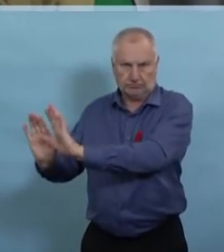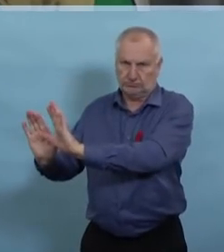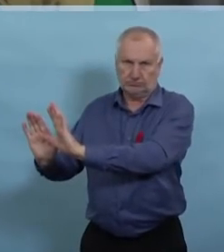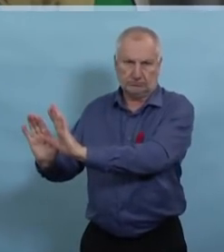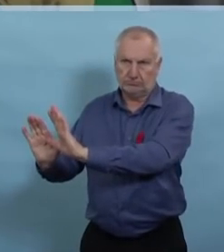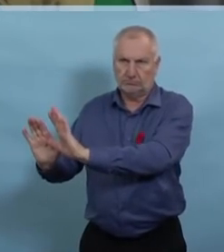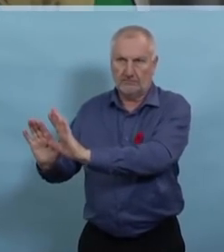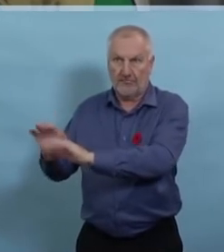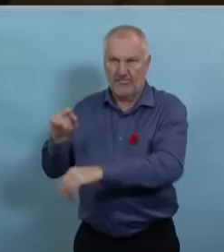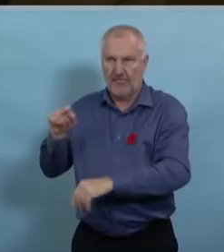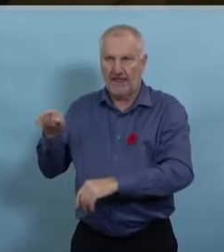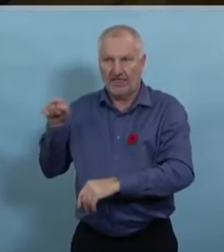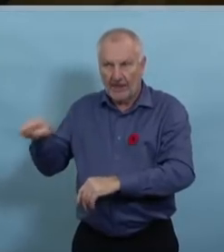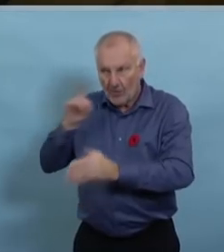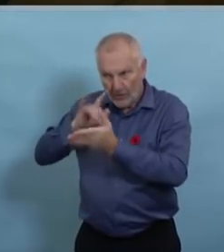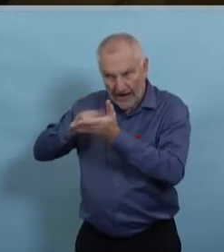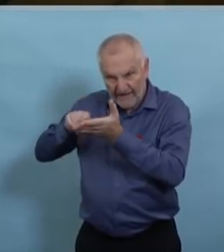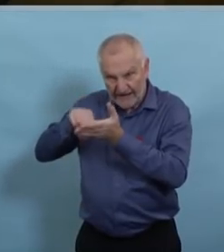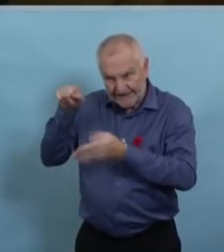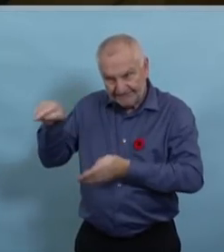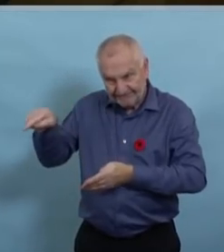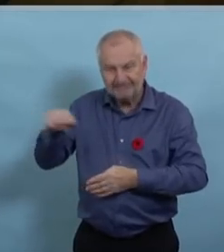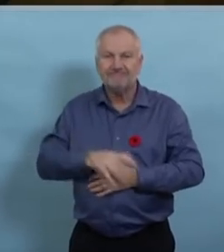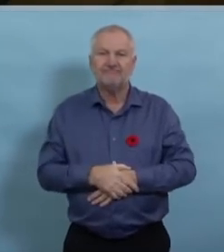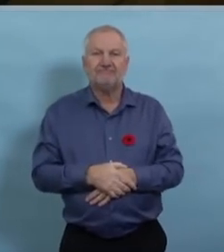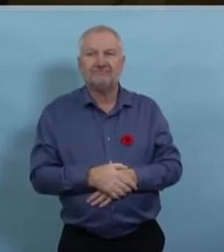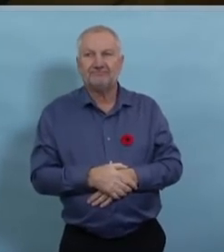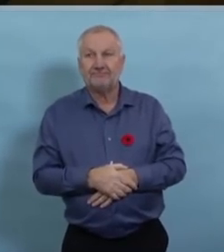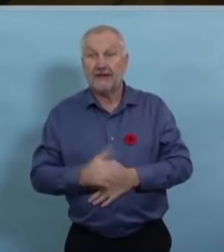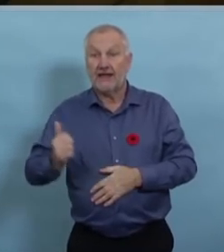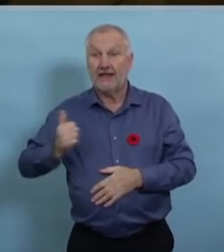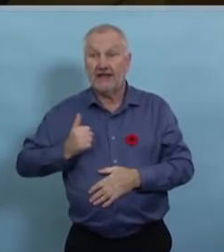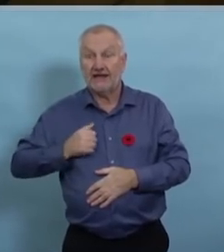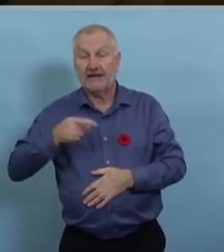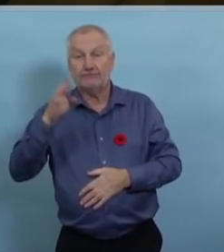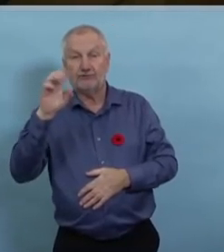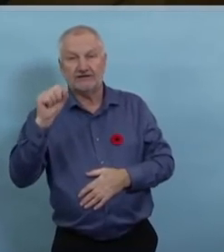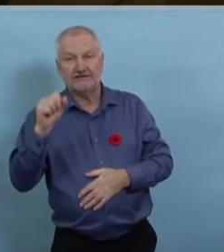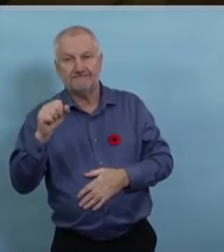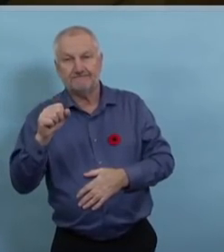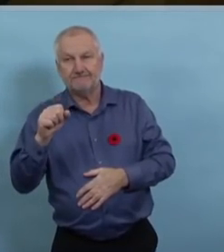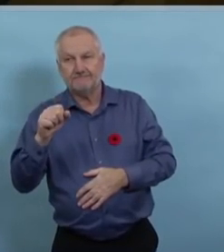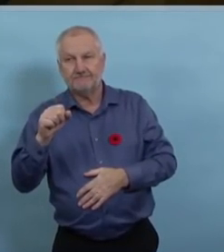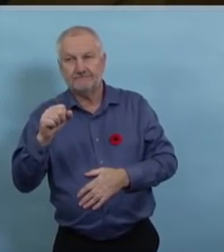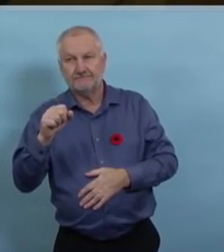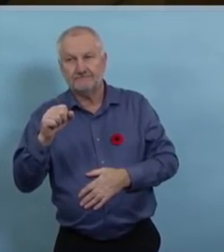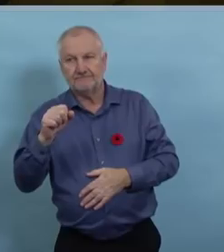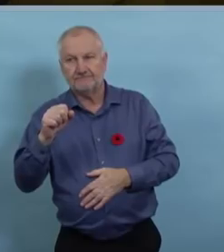investigation. From the Canadian Press, Steve.